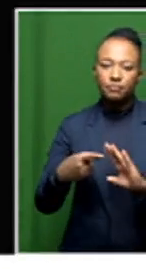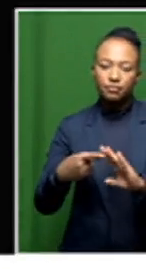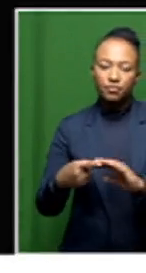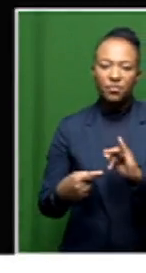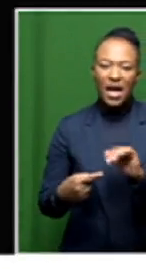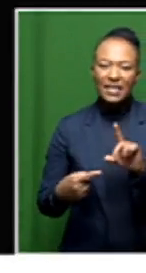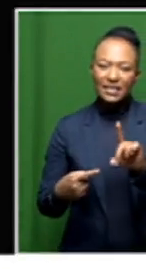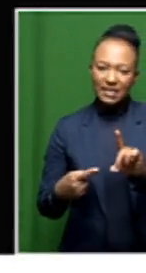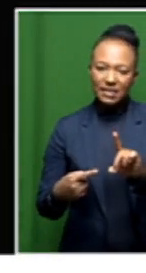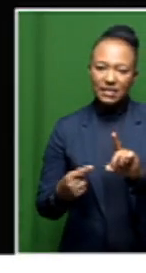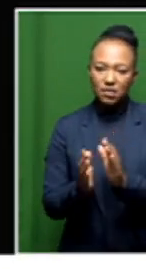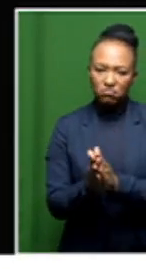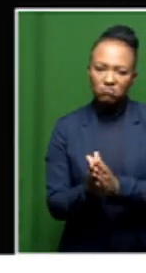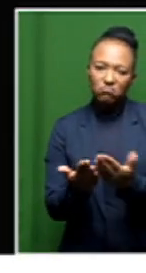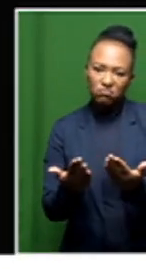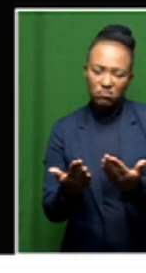identity document,